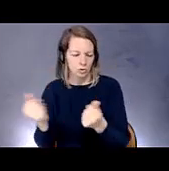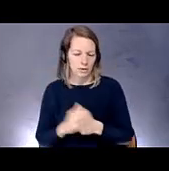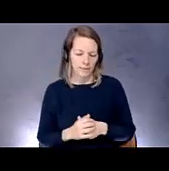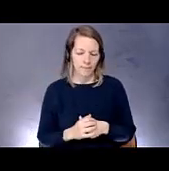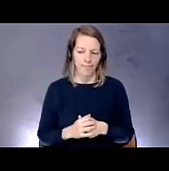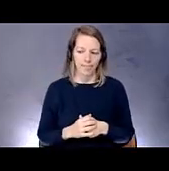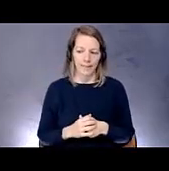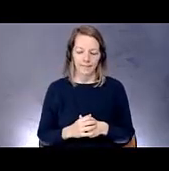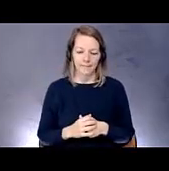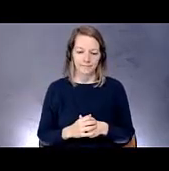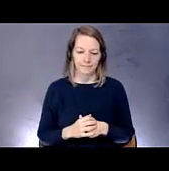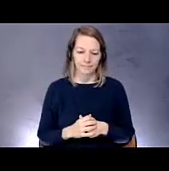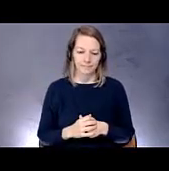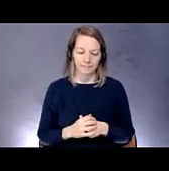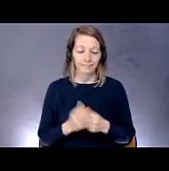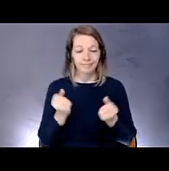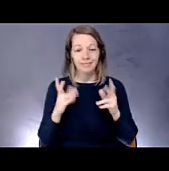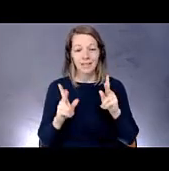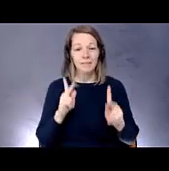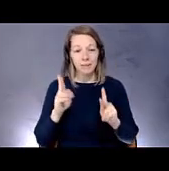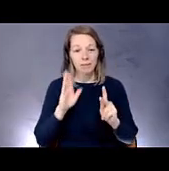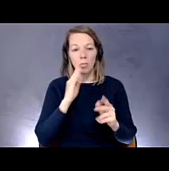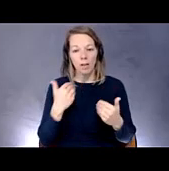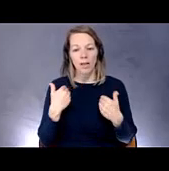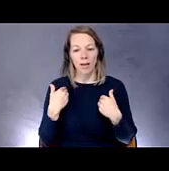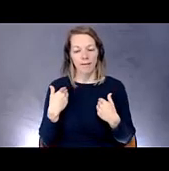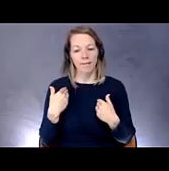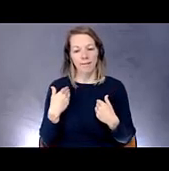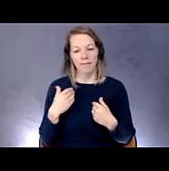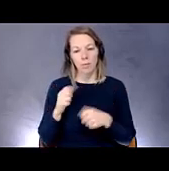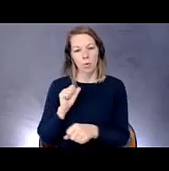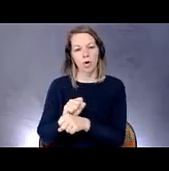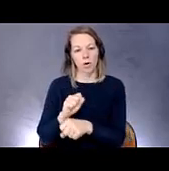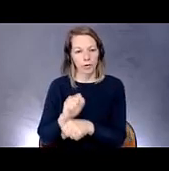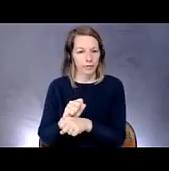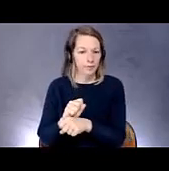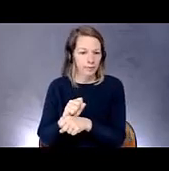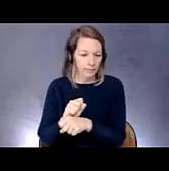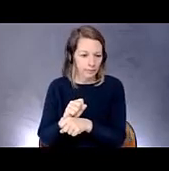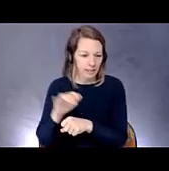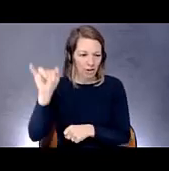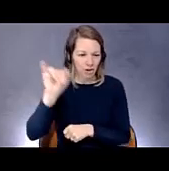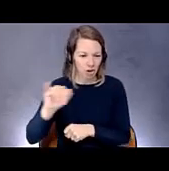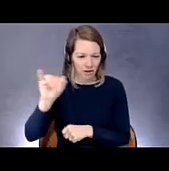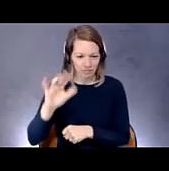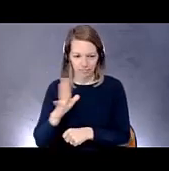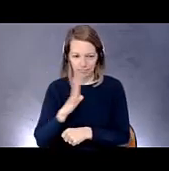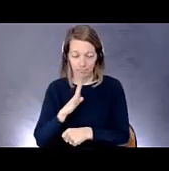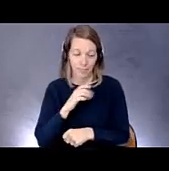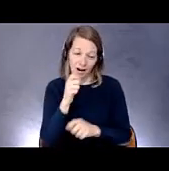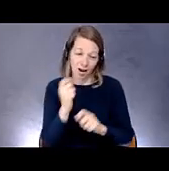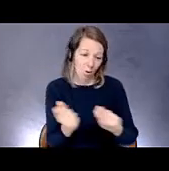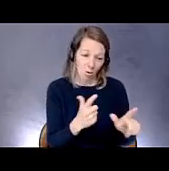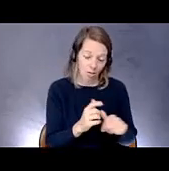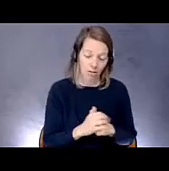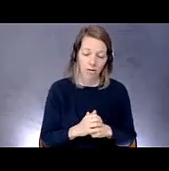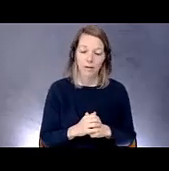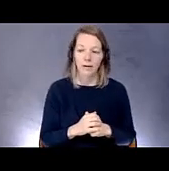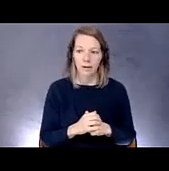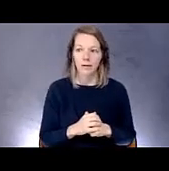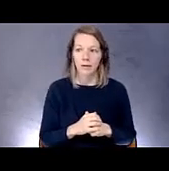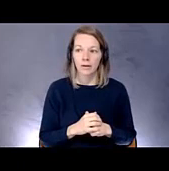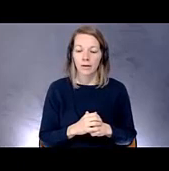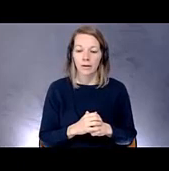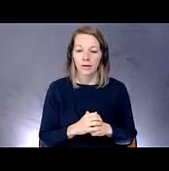A number of them are going to have coverage through their employers and opportunities for coverage through their employers, but that won't be everybody. And we want to make sure